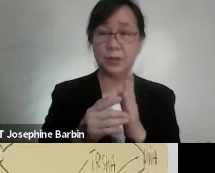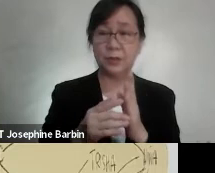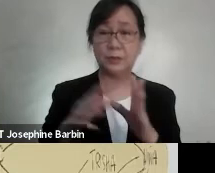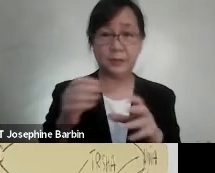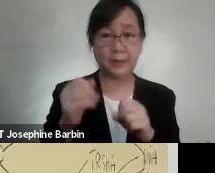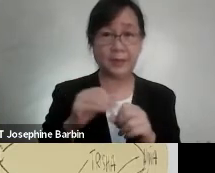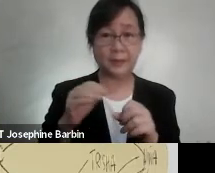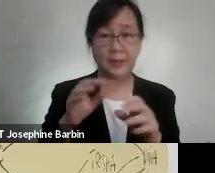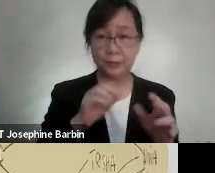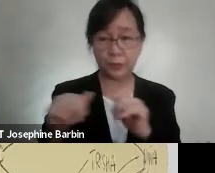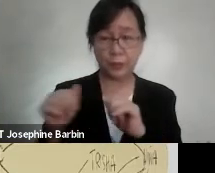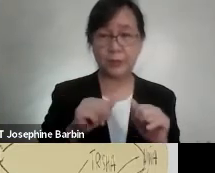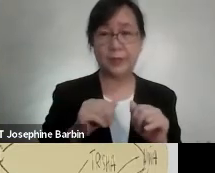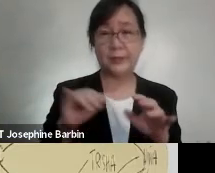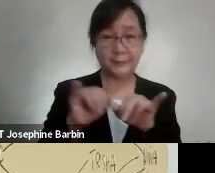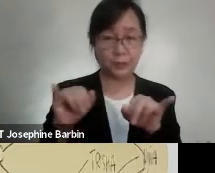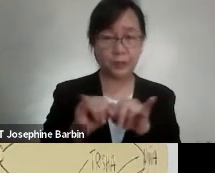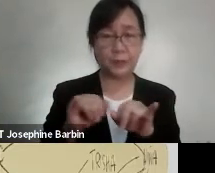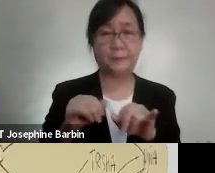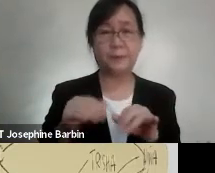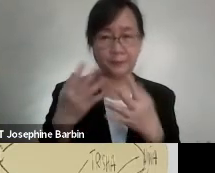on the issues that matter to them.